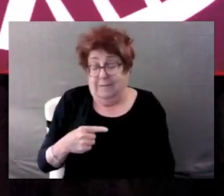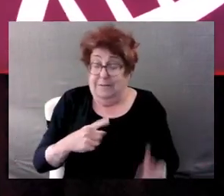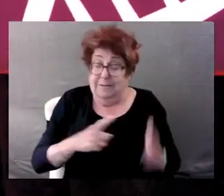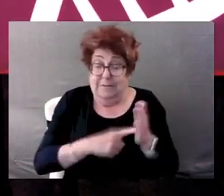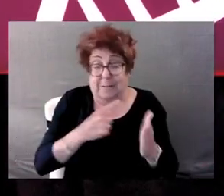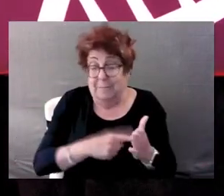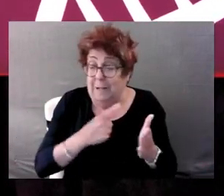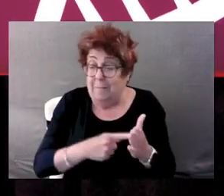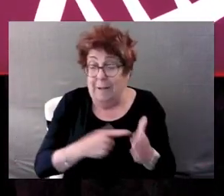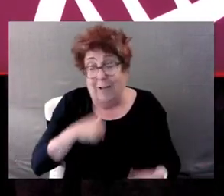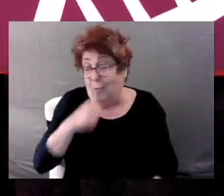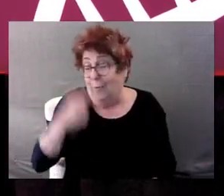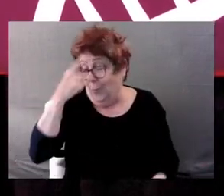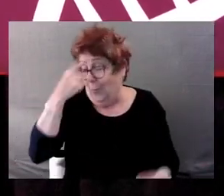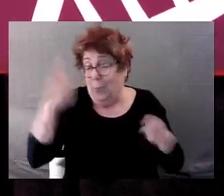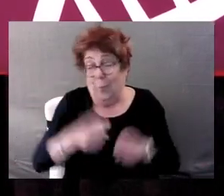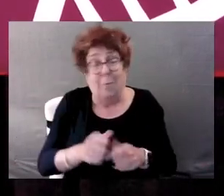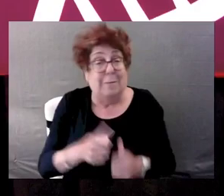week.